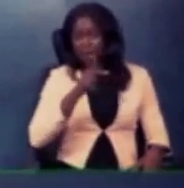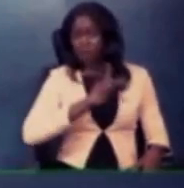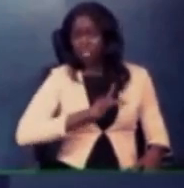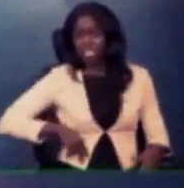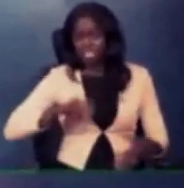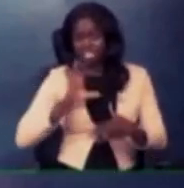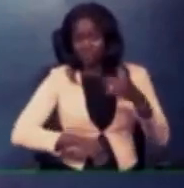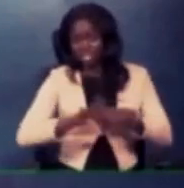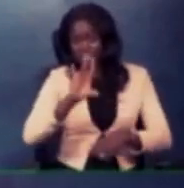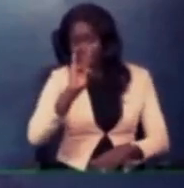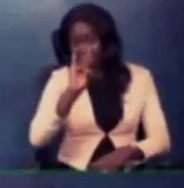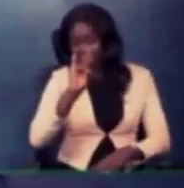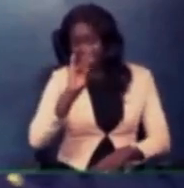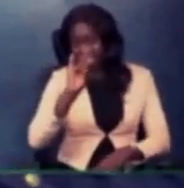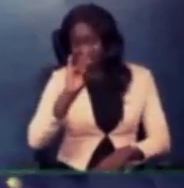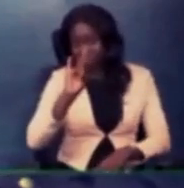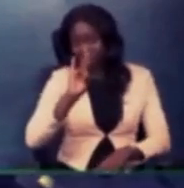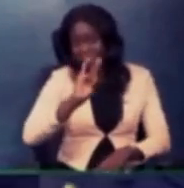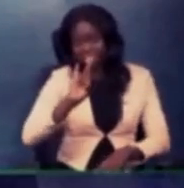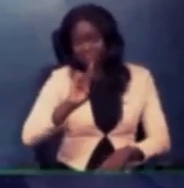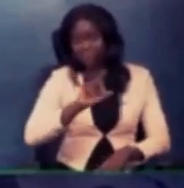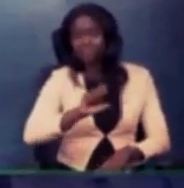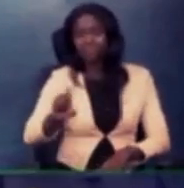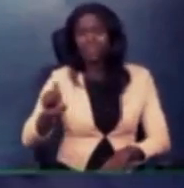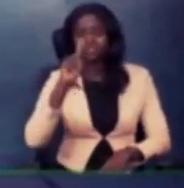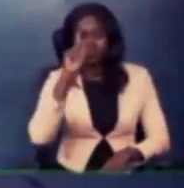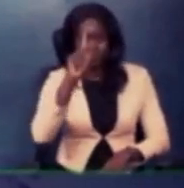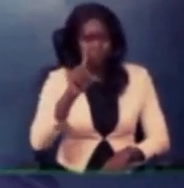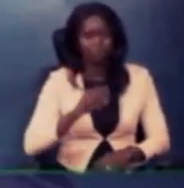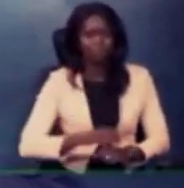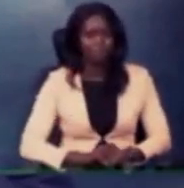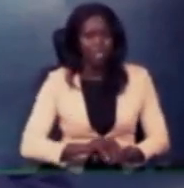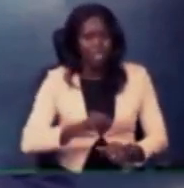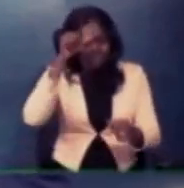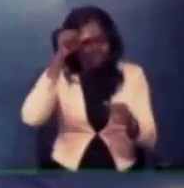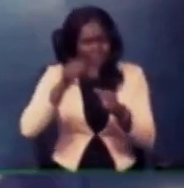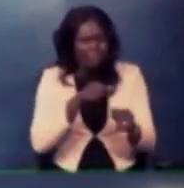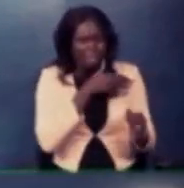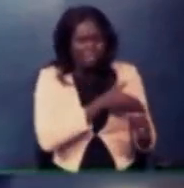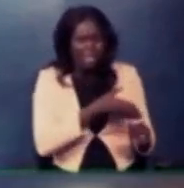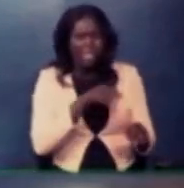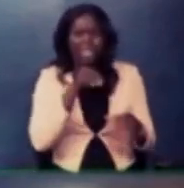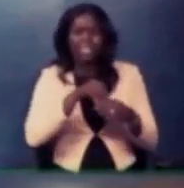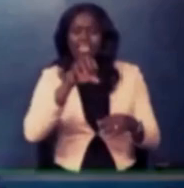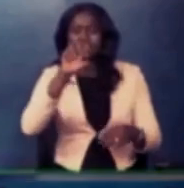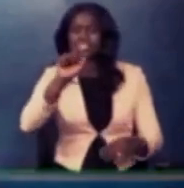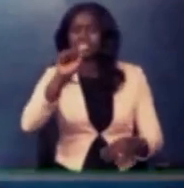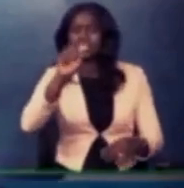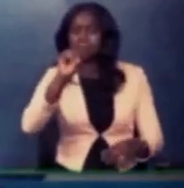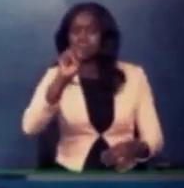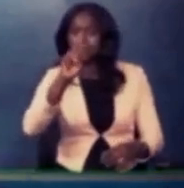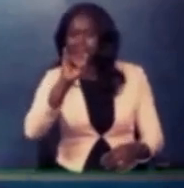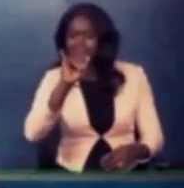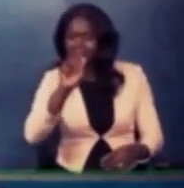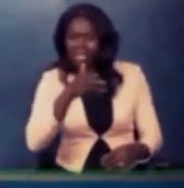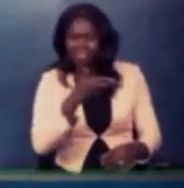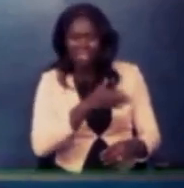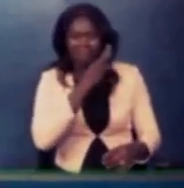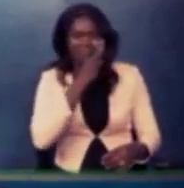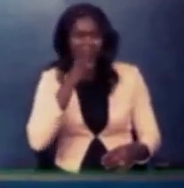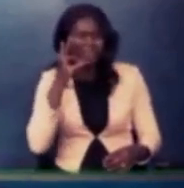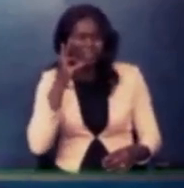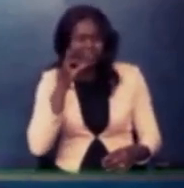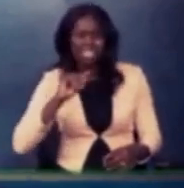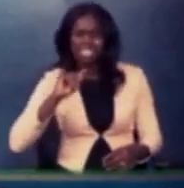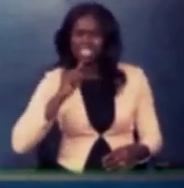give us from verse 1, please. 2 Kings 7, remember, this was in Samaria. There was famine. It was an economic situation.